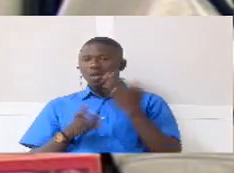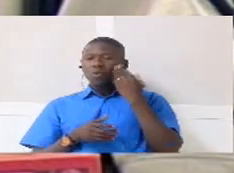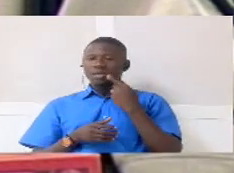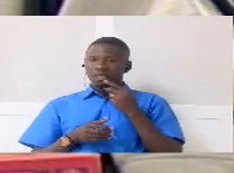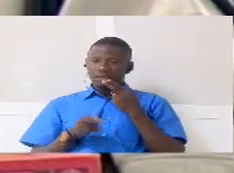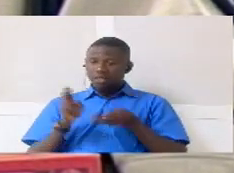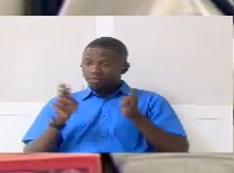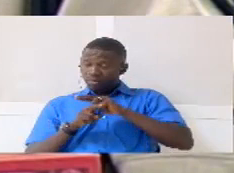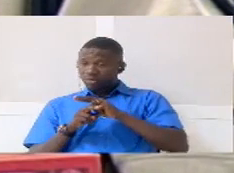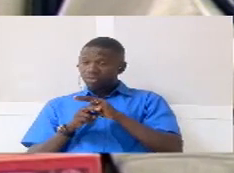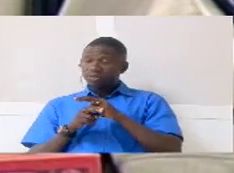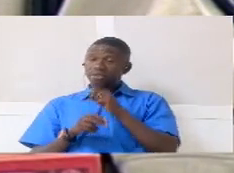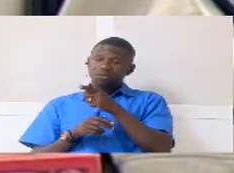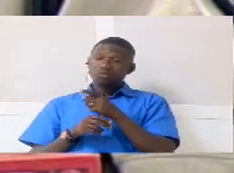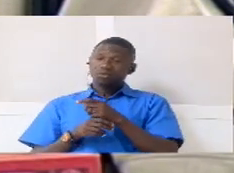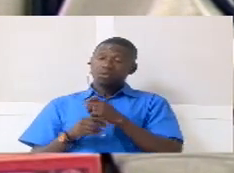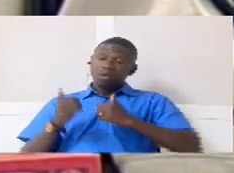is done.